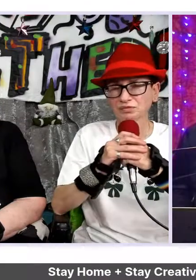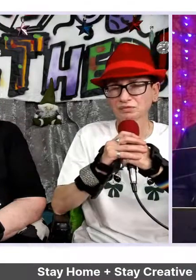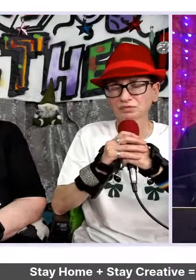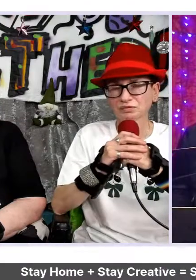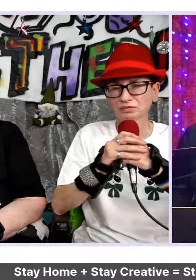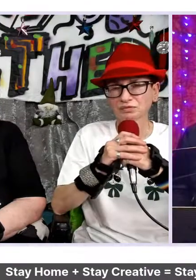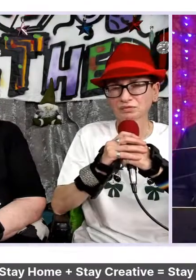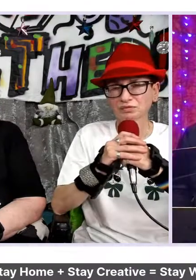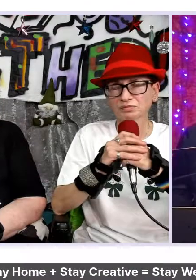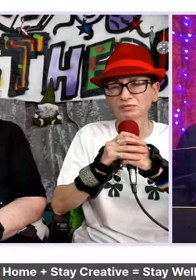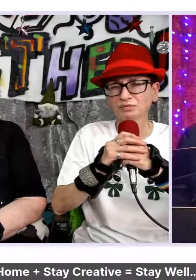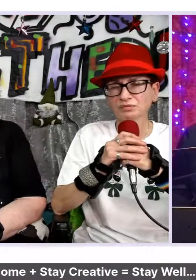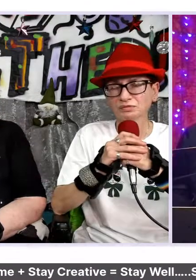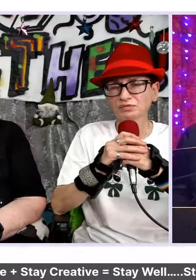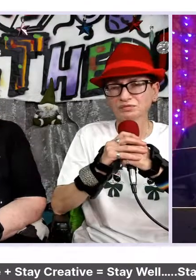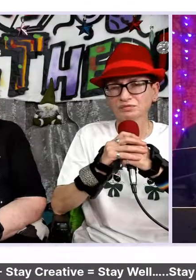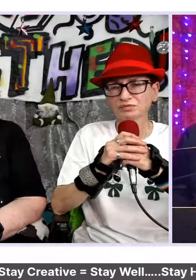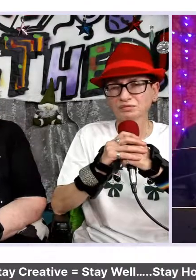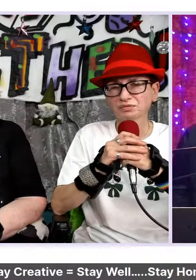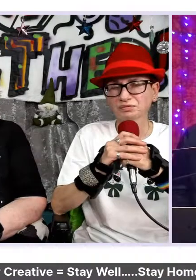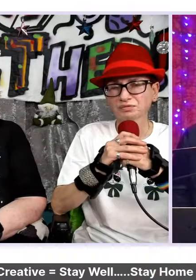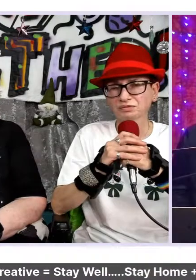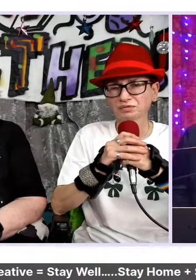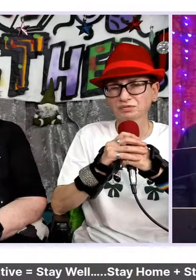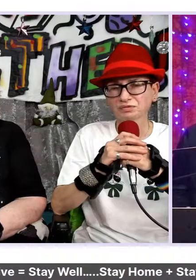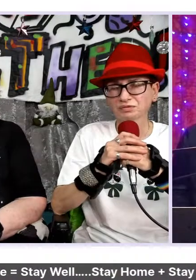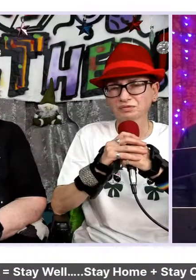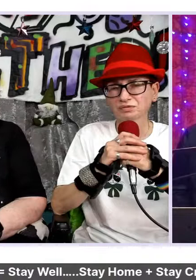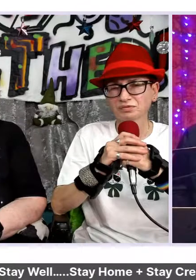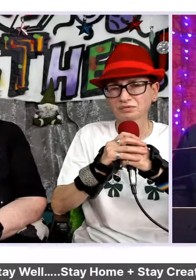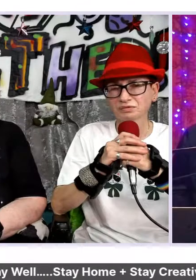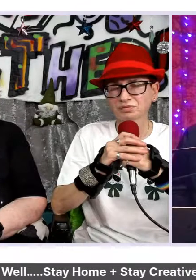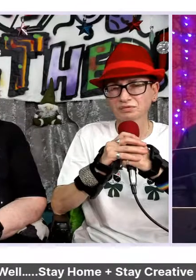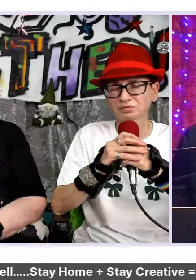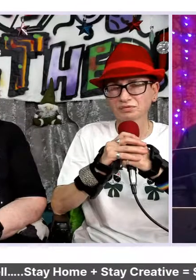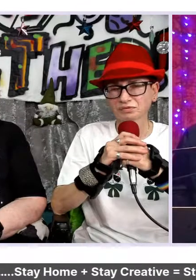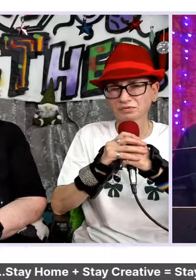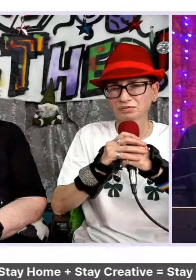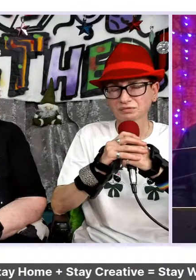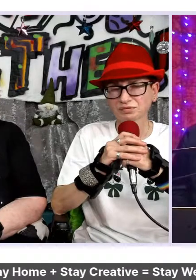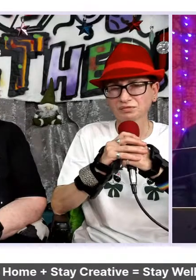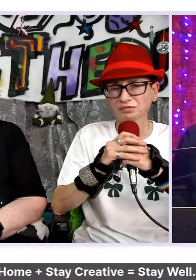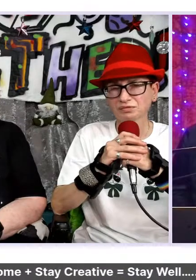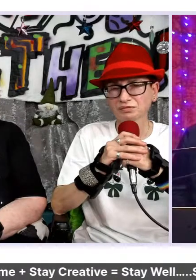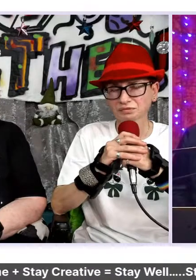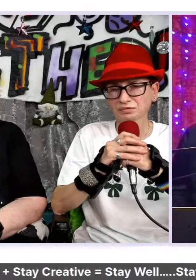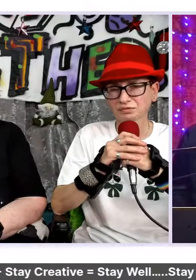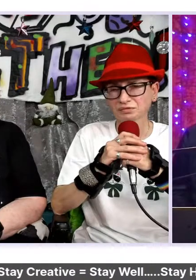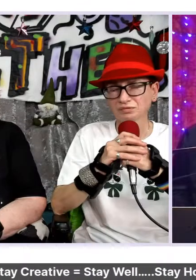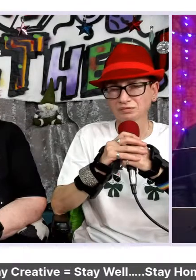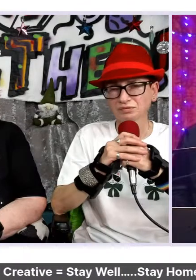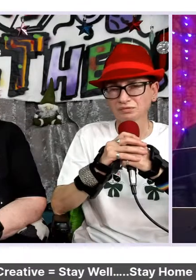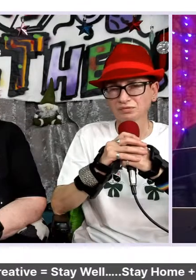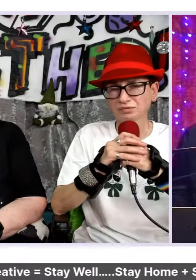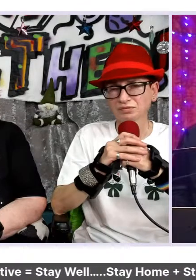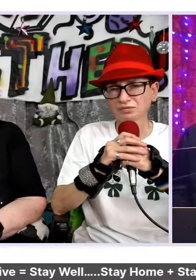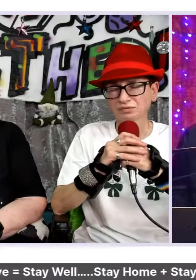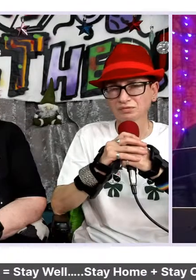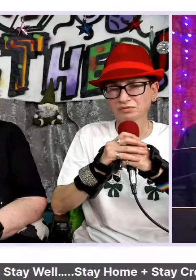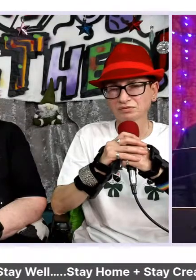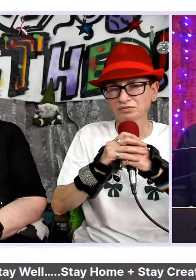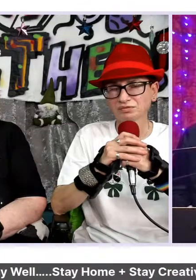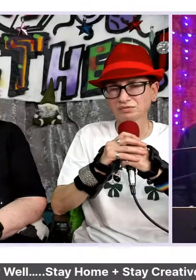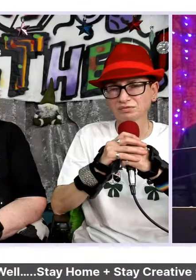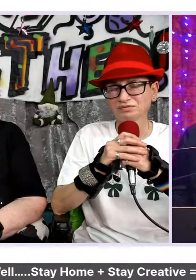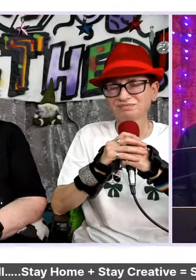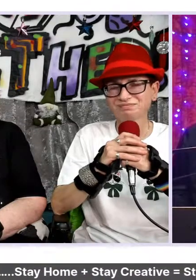two. So it's really interesting to kind of hear about that creative process, see what they've come up with, and then also kind of be